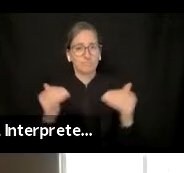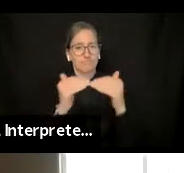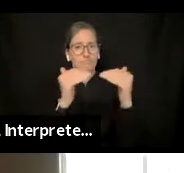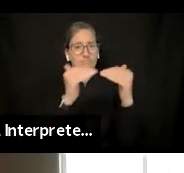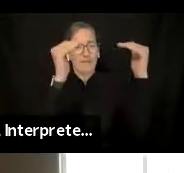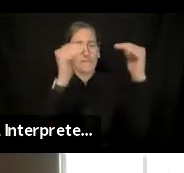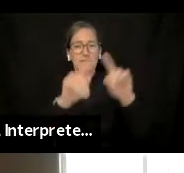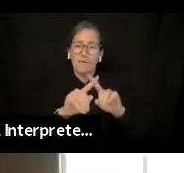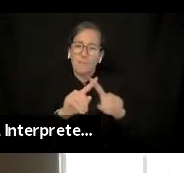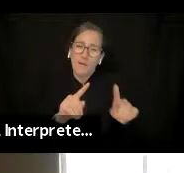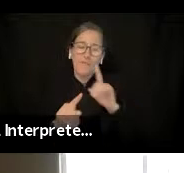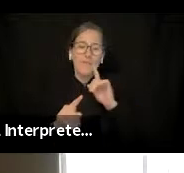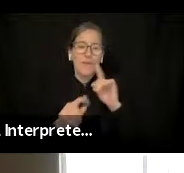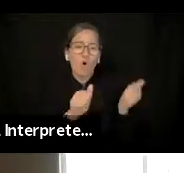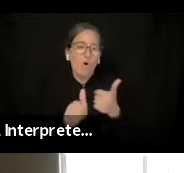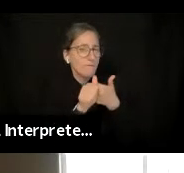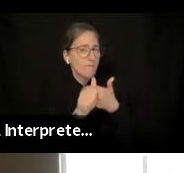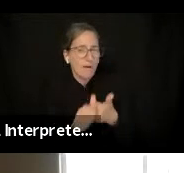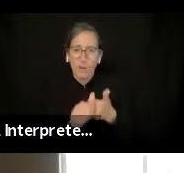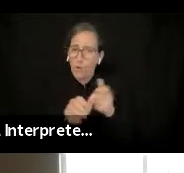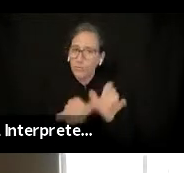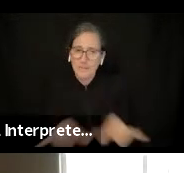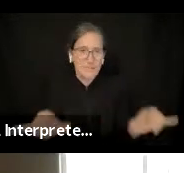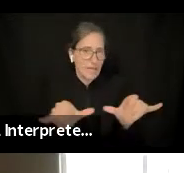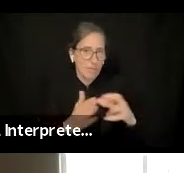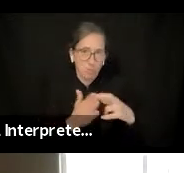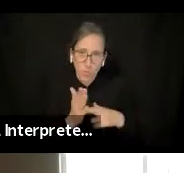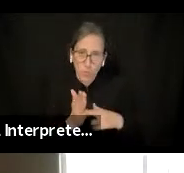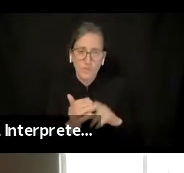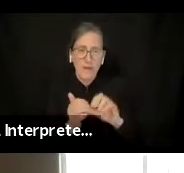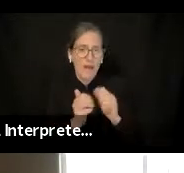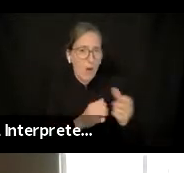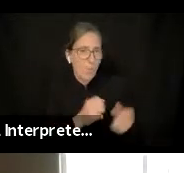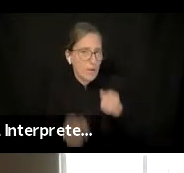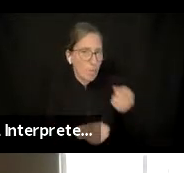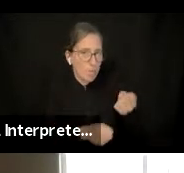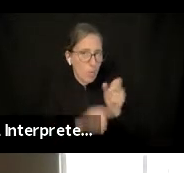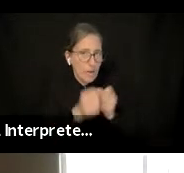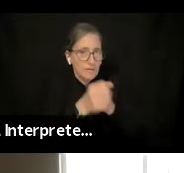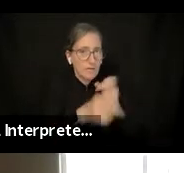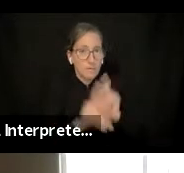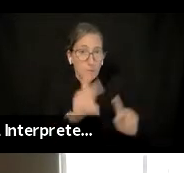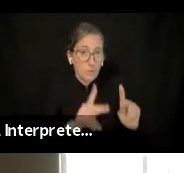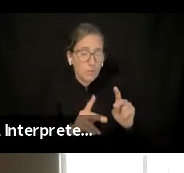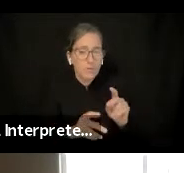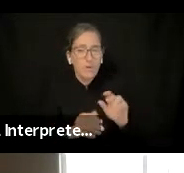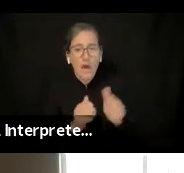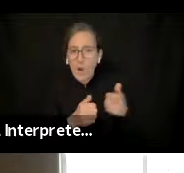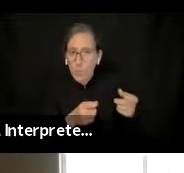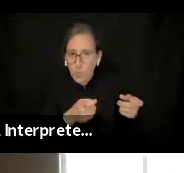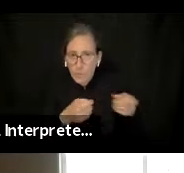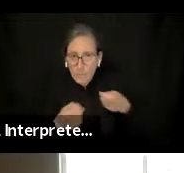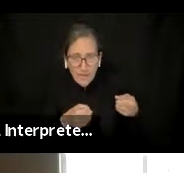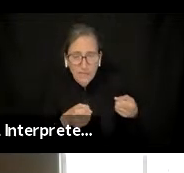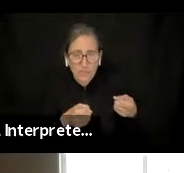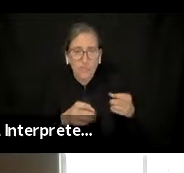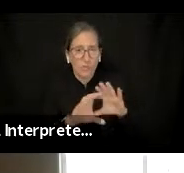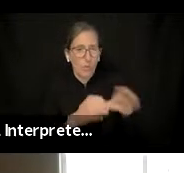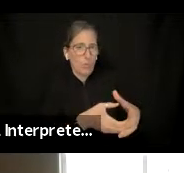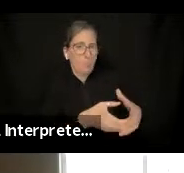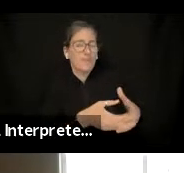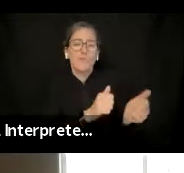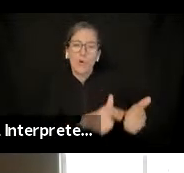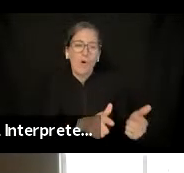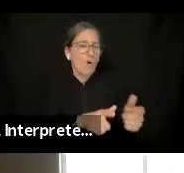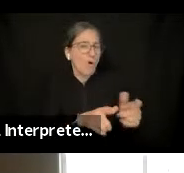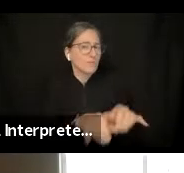appoint, how they're managed. They're really all the same in our code. It was just the recommendation that it be